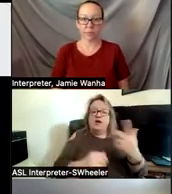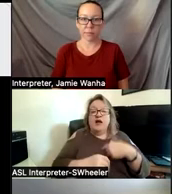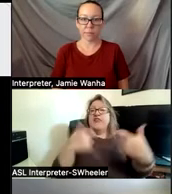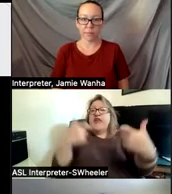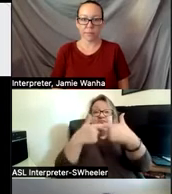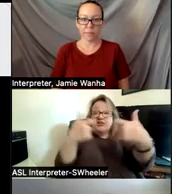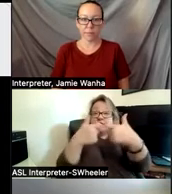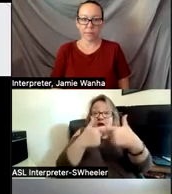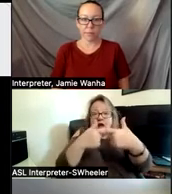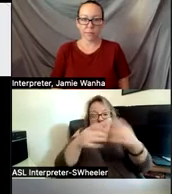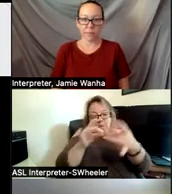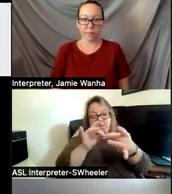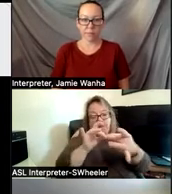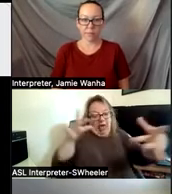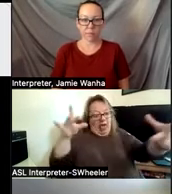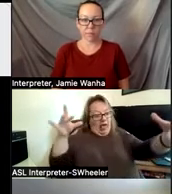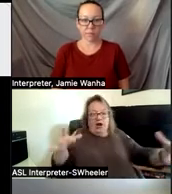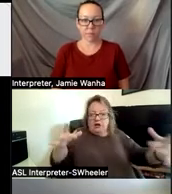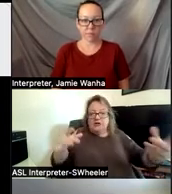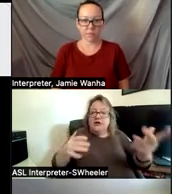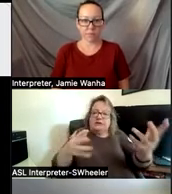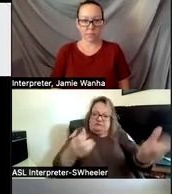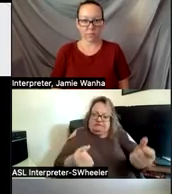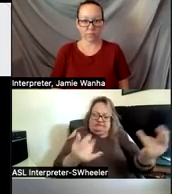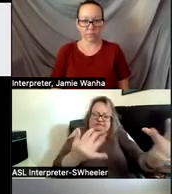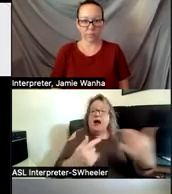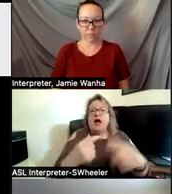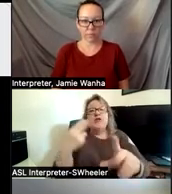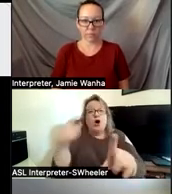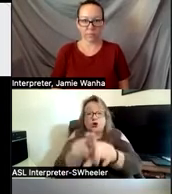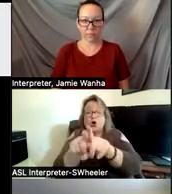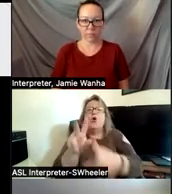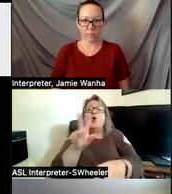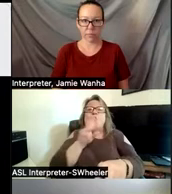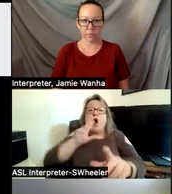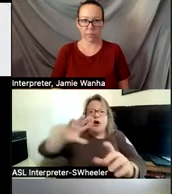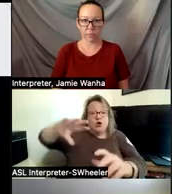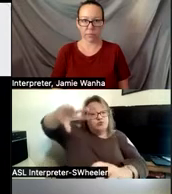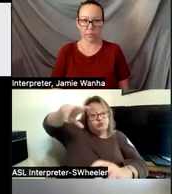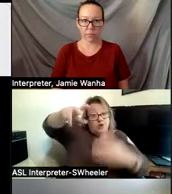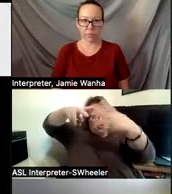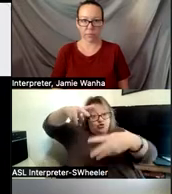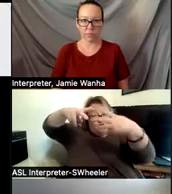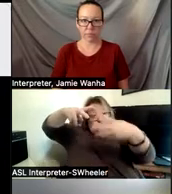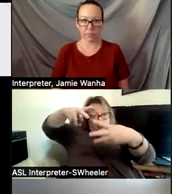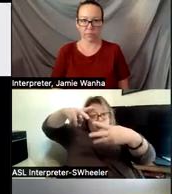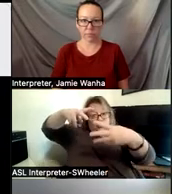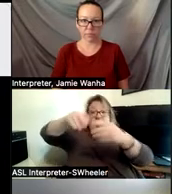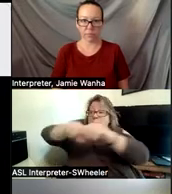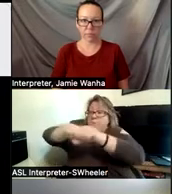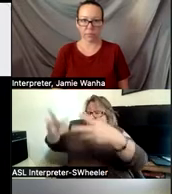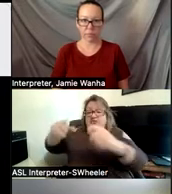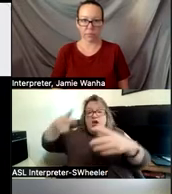a loss of water pressure from damaged water systems, especially in coastal communities.